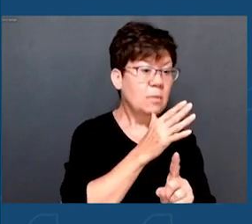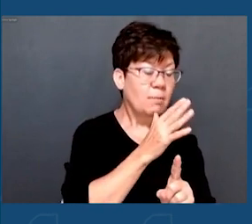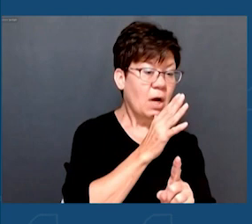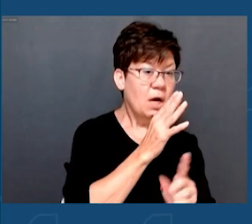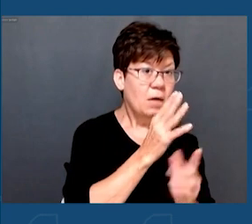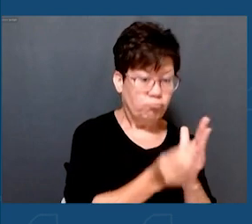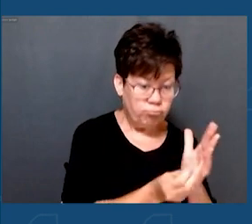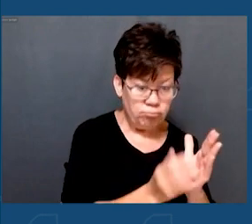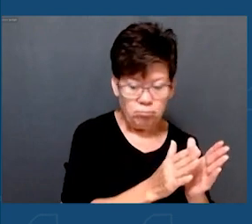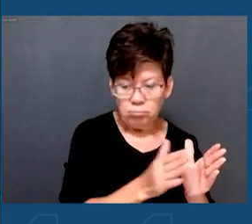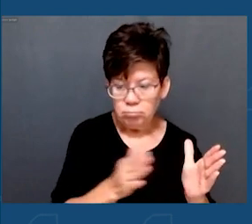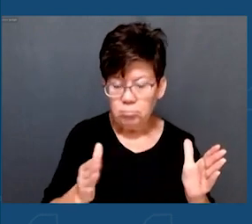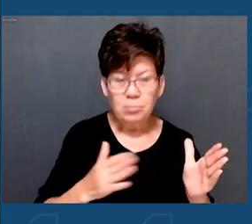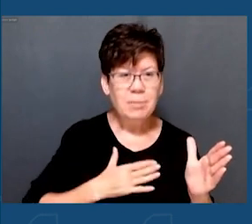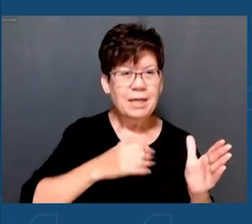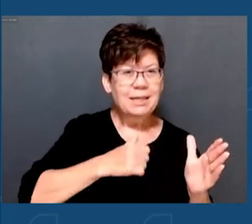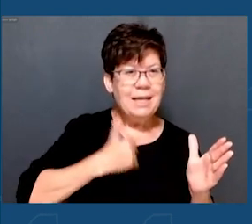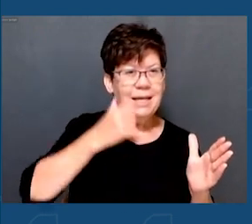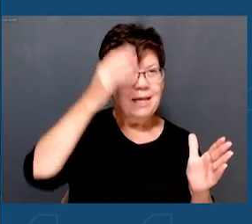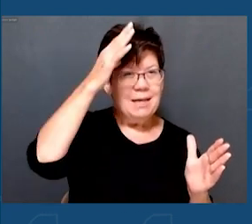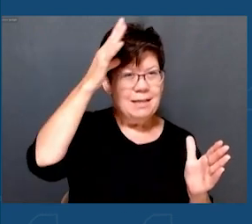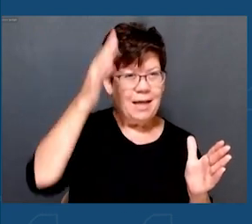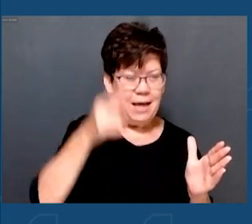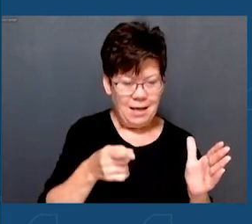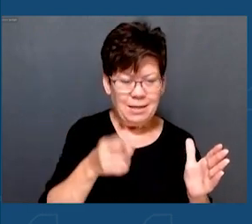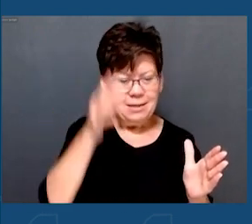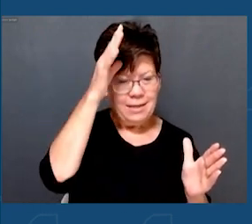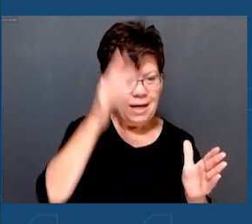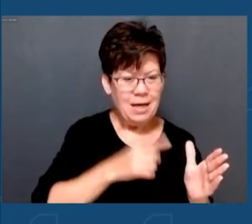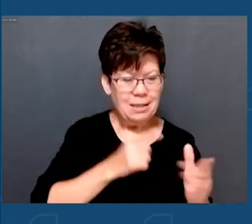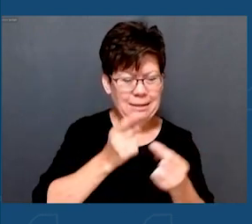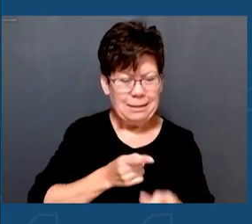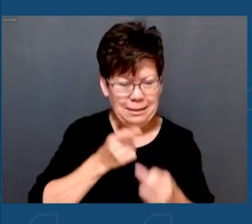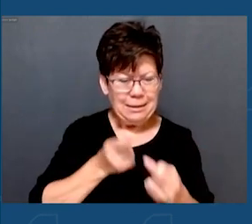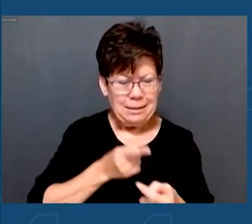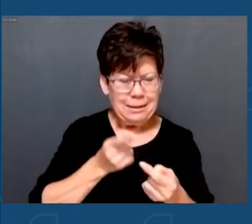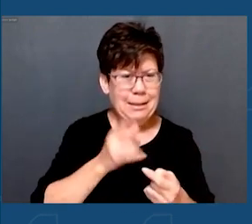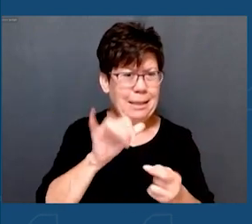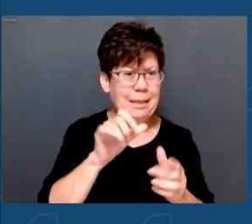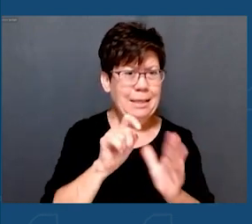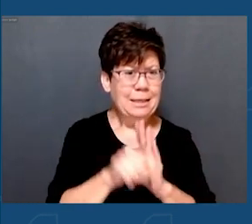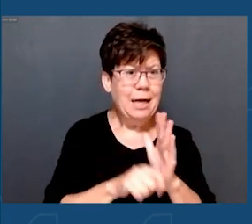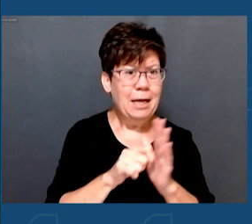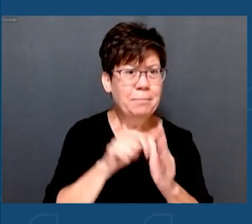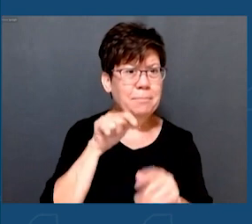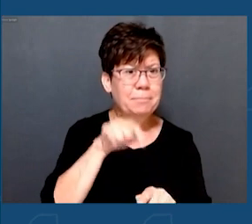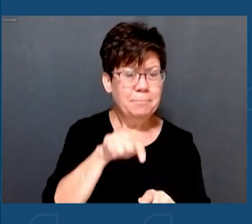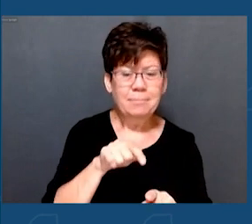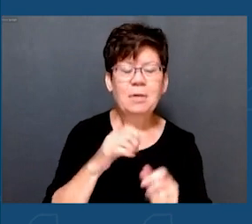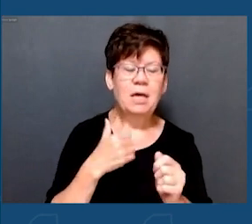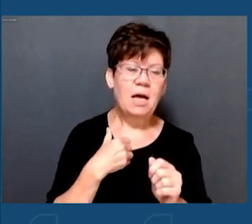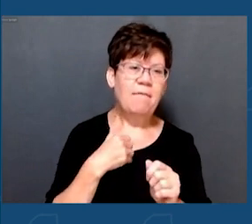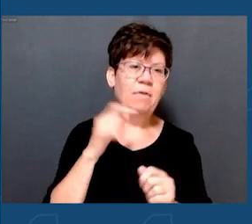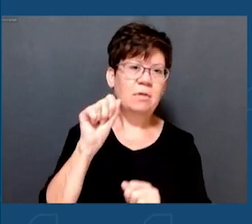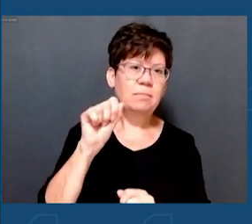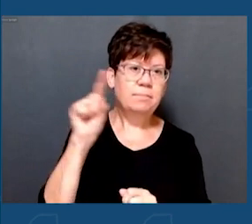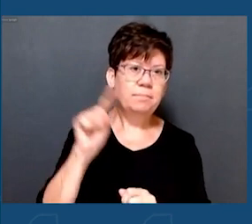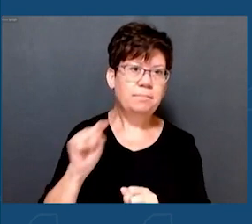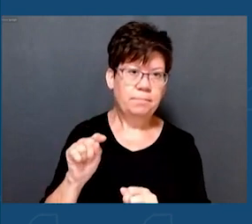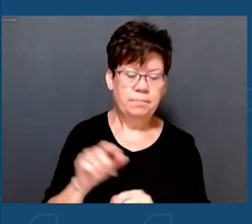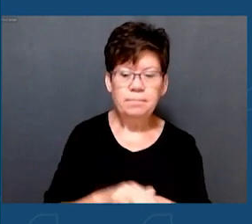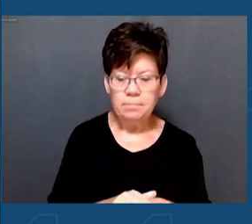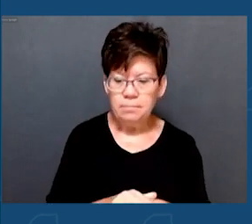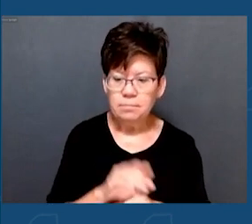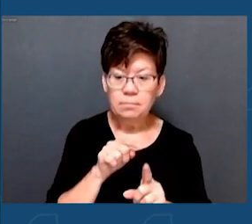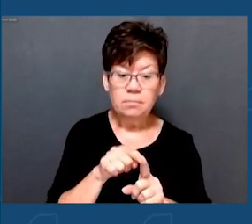with my dad. My dad was struggling with Alzheimer's. And in the 4 years before he passed away, when I was